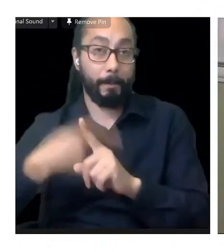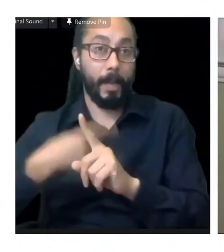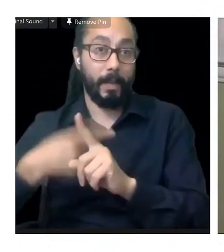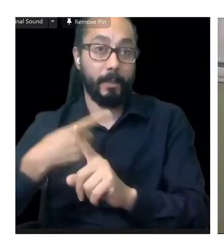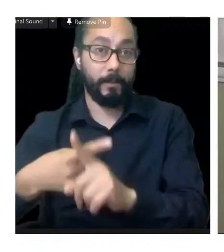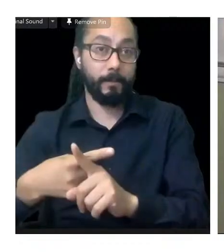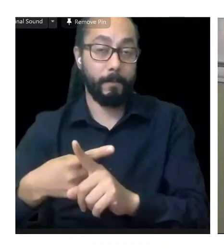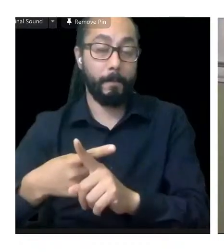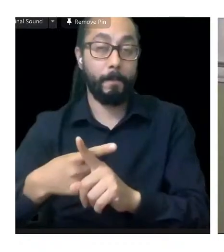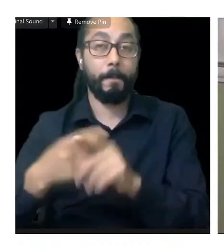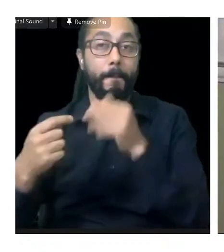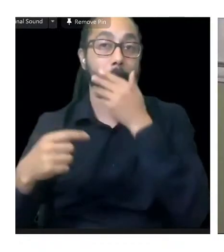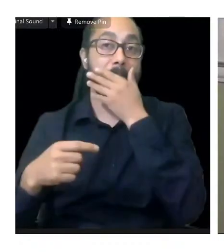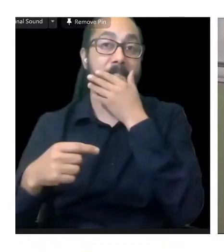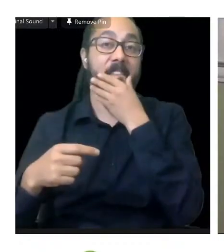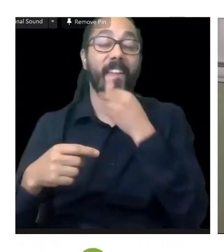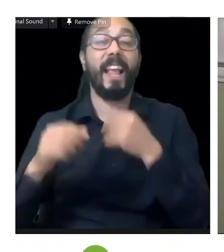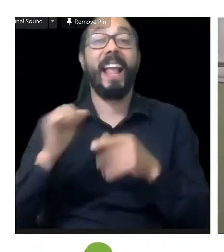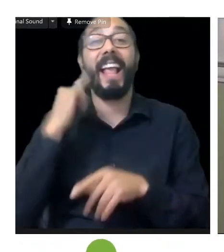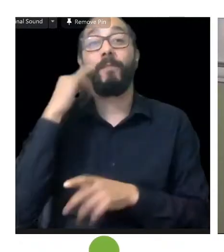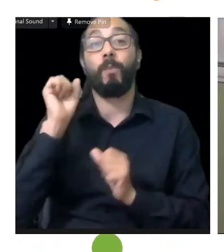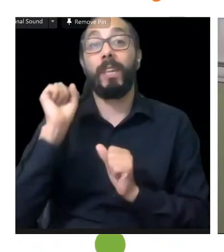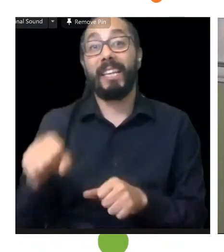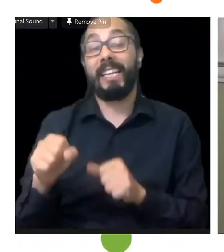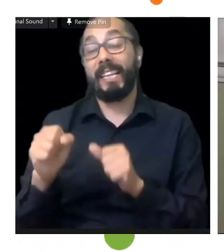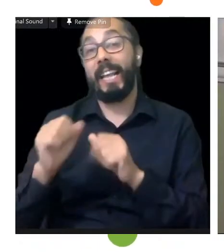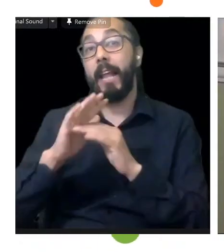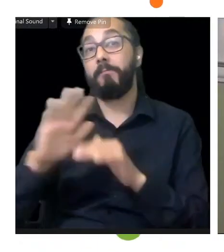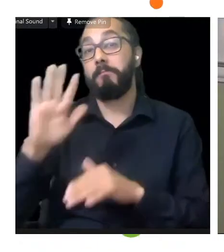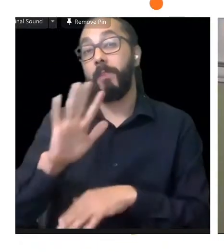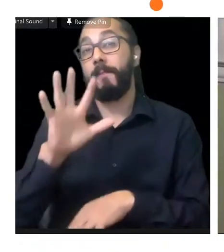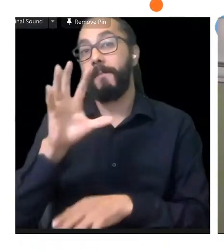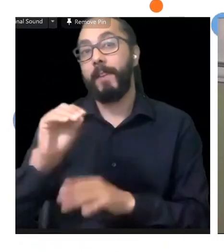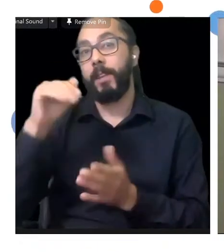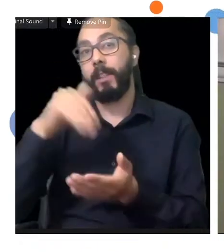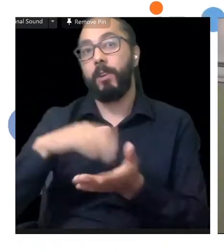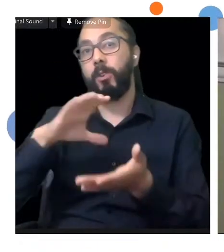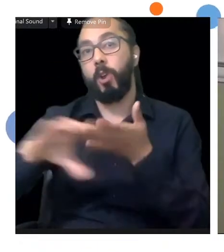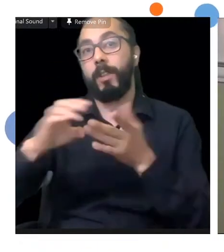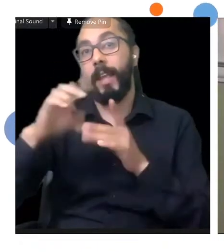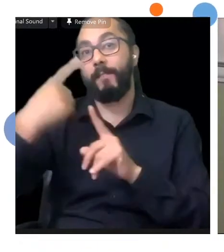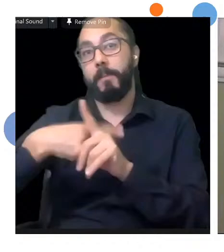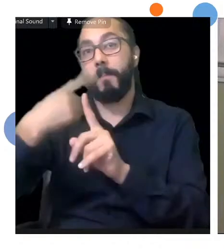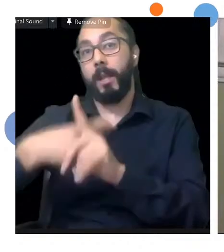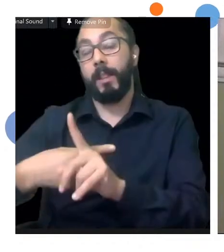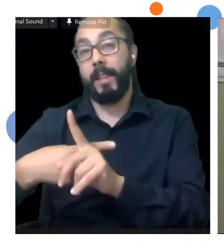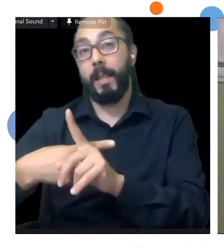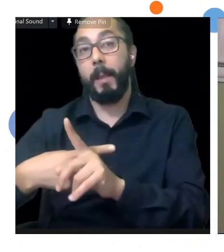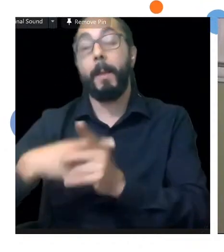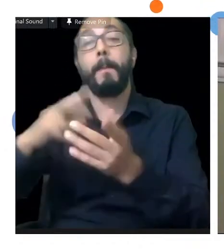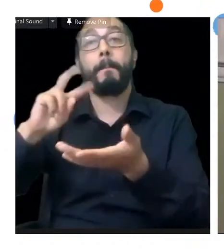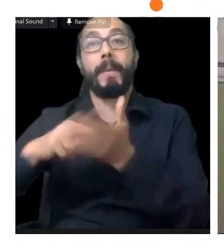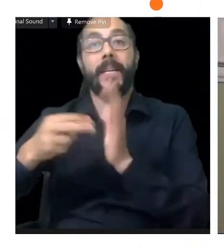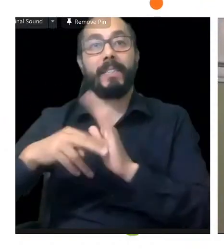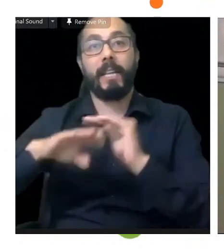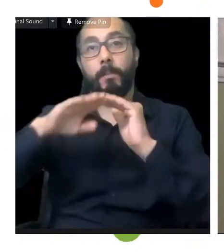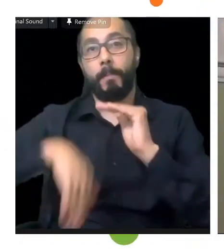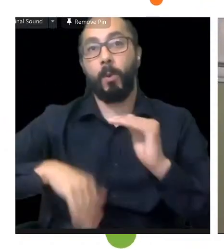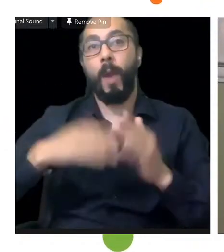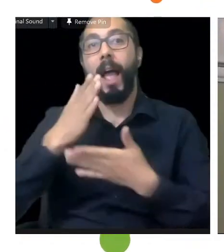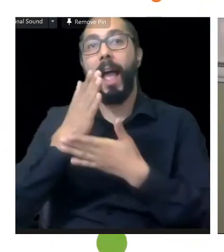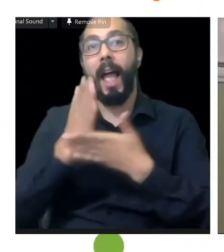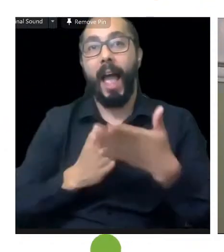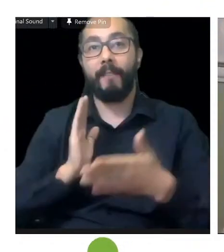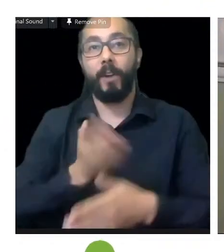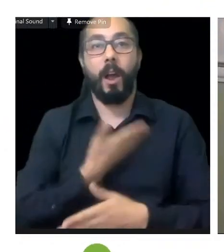critical mass of at least $50,000 of donations every month, that represents less than 50% of our budget, but it would be enough to make sure we can